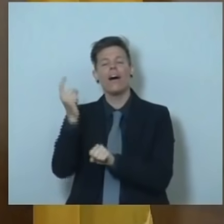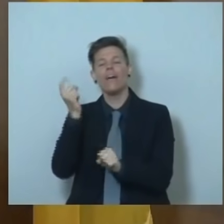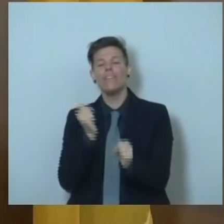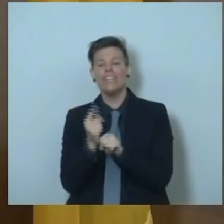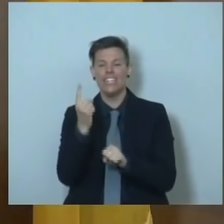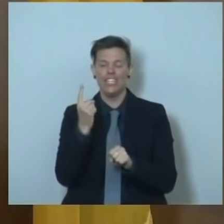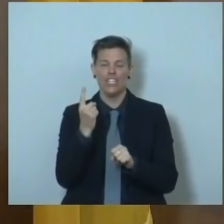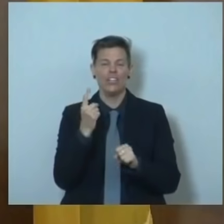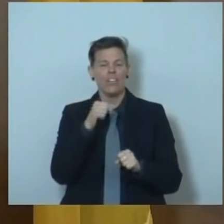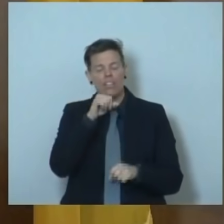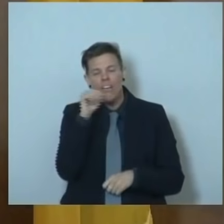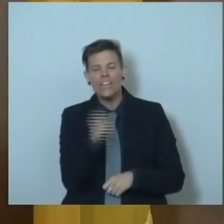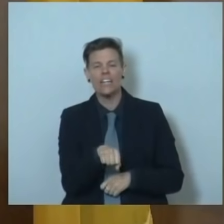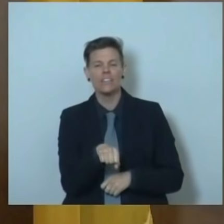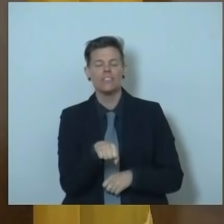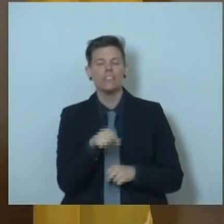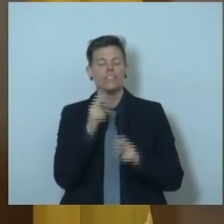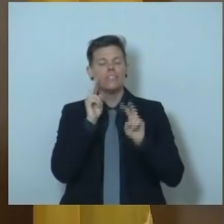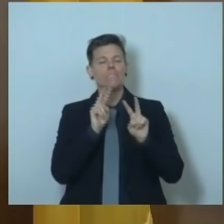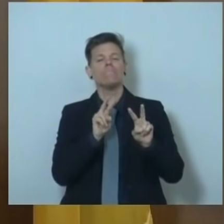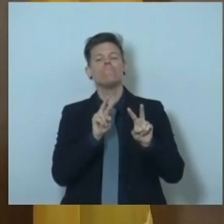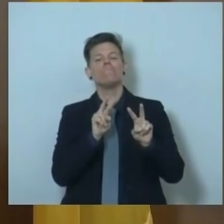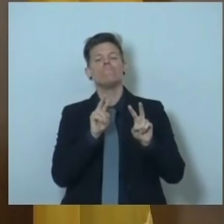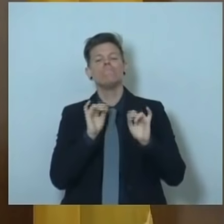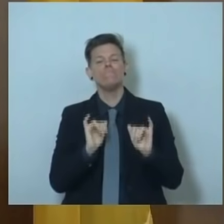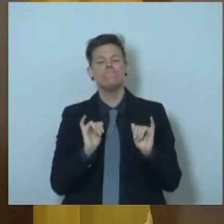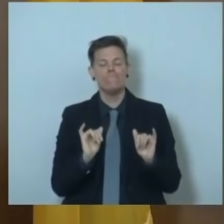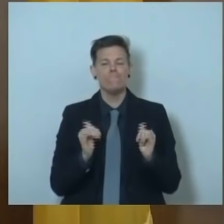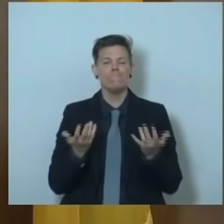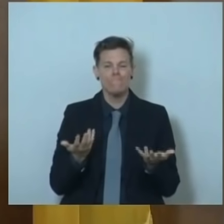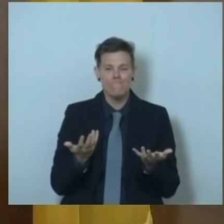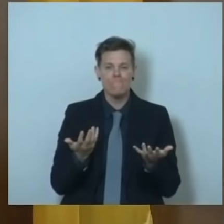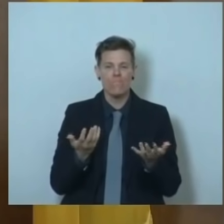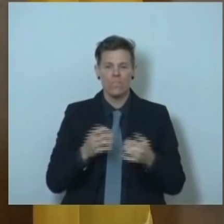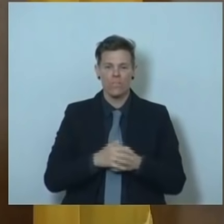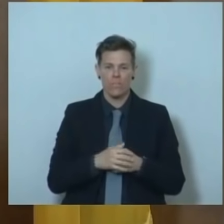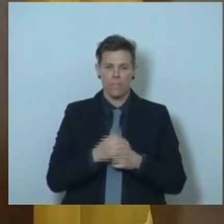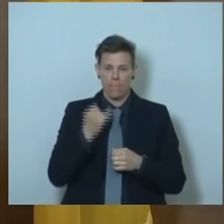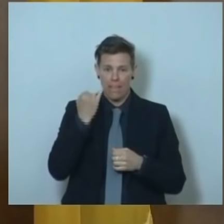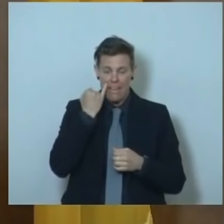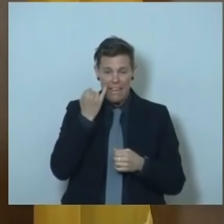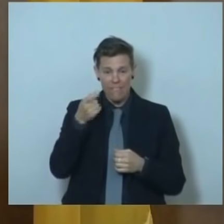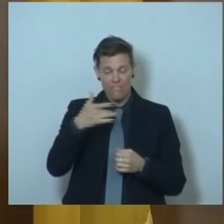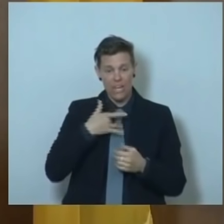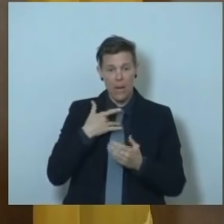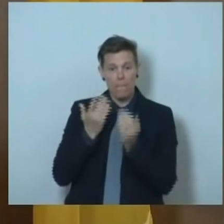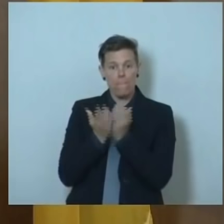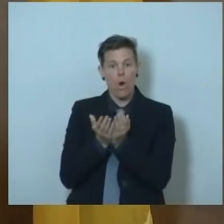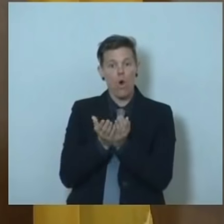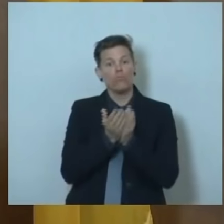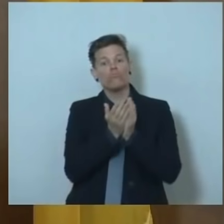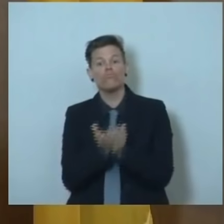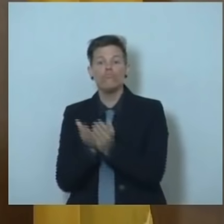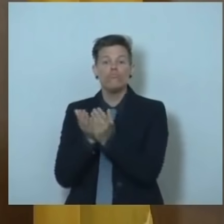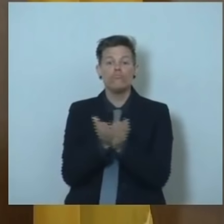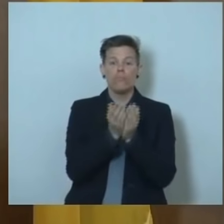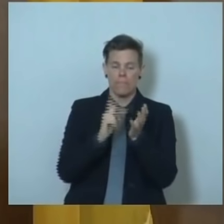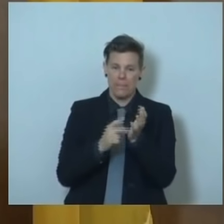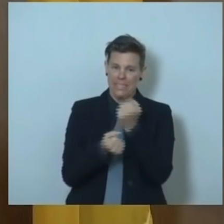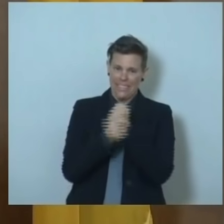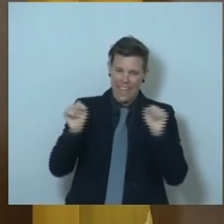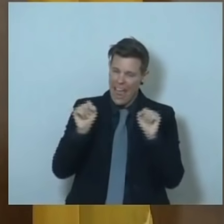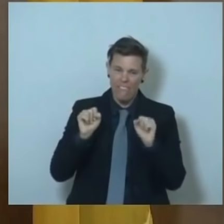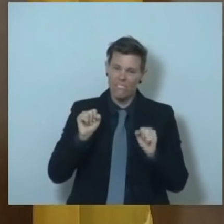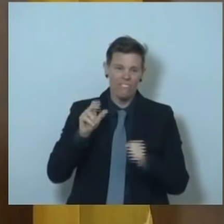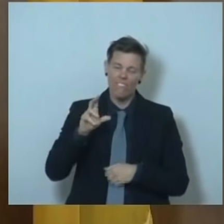But even though it feels like if you're on the lake, you're not in contact, I just want to point out that some of these lakes take